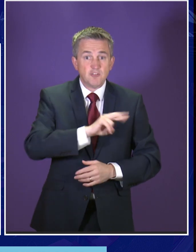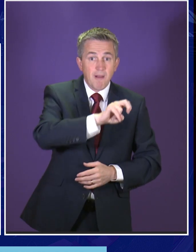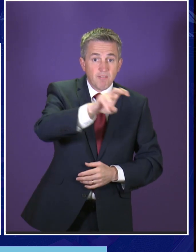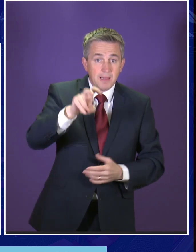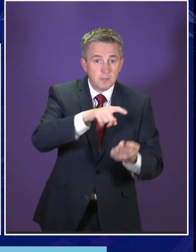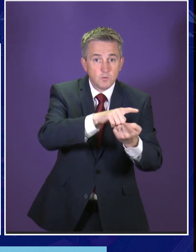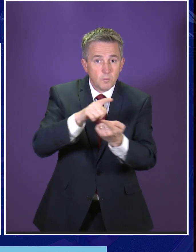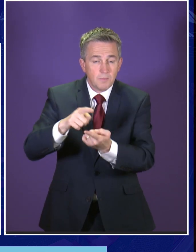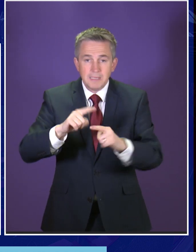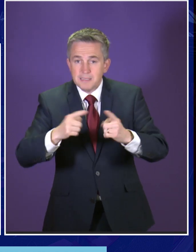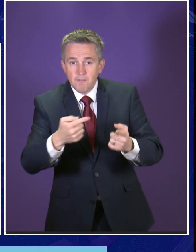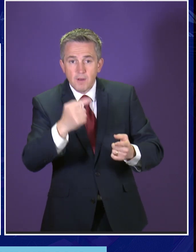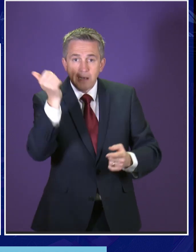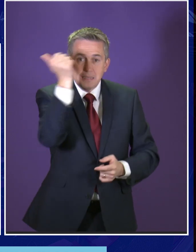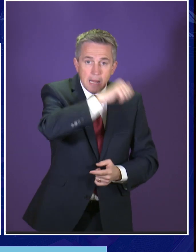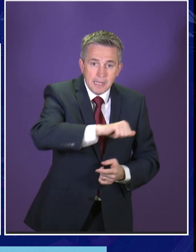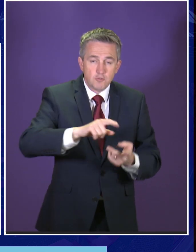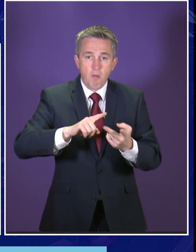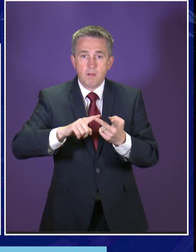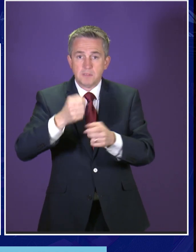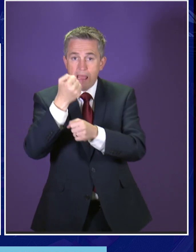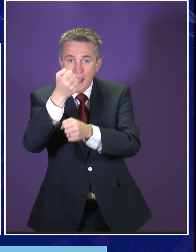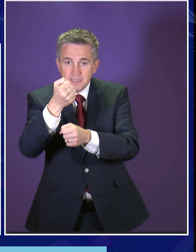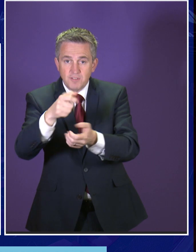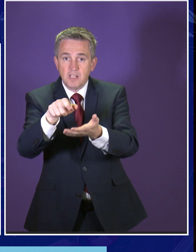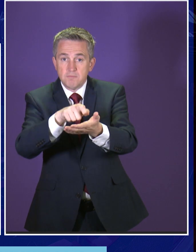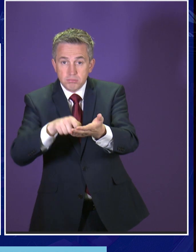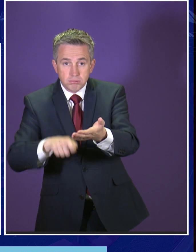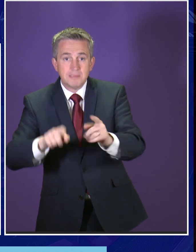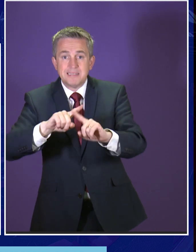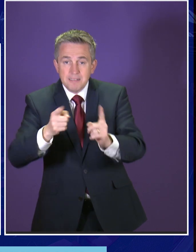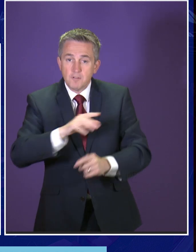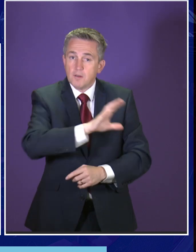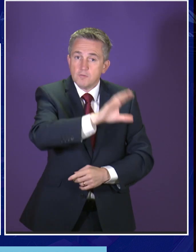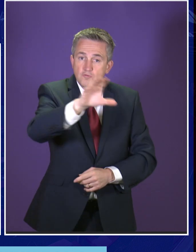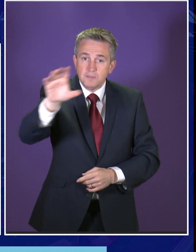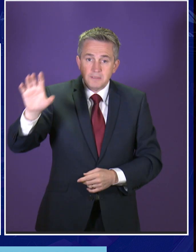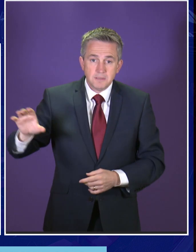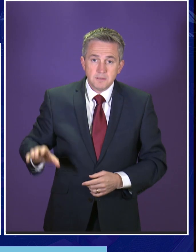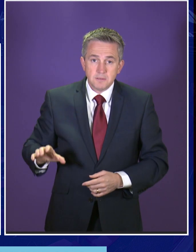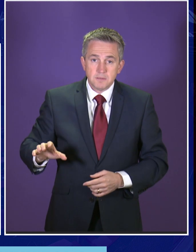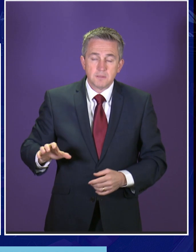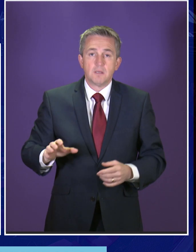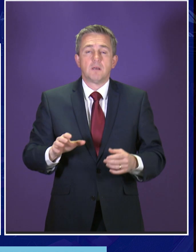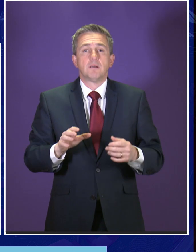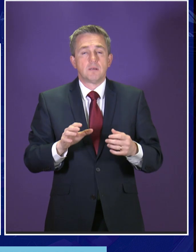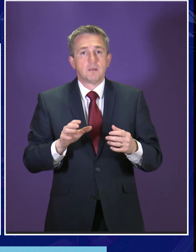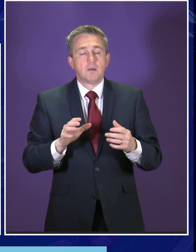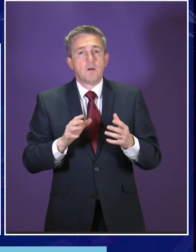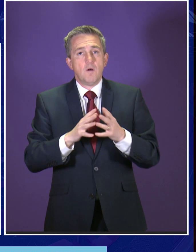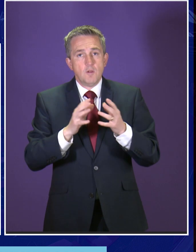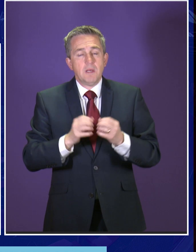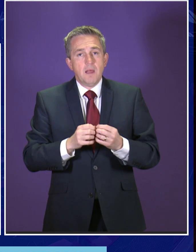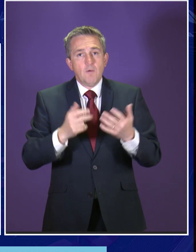public intellectuals, activists, and journalists on the local site. Looking over the 8 editions which took